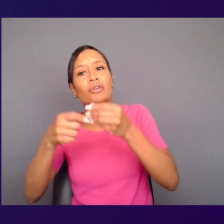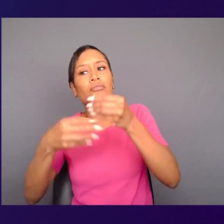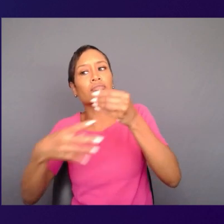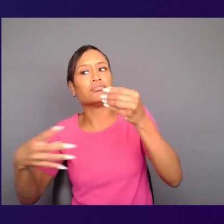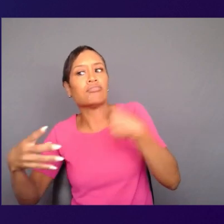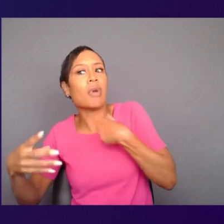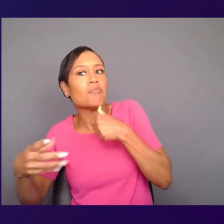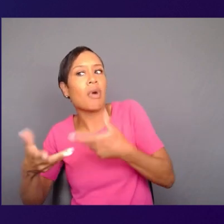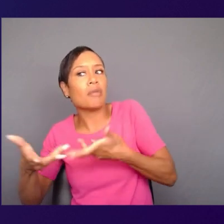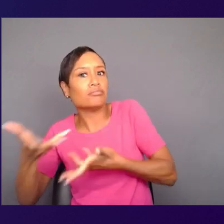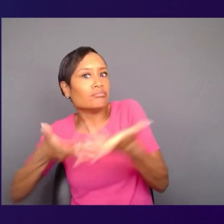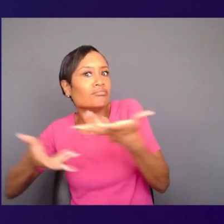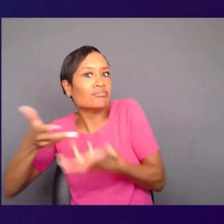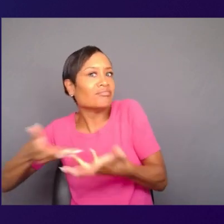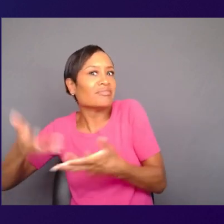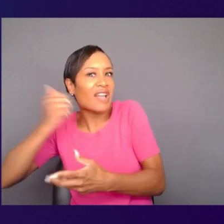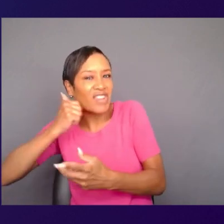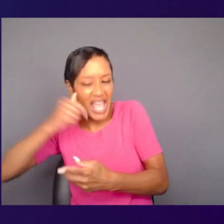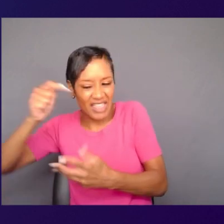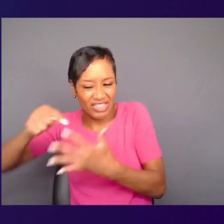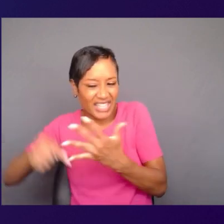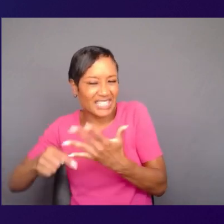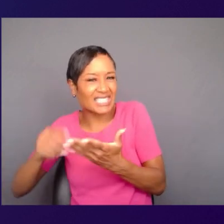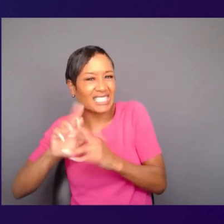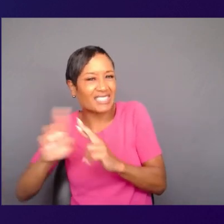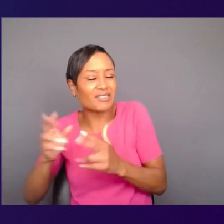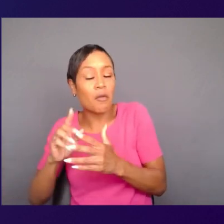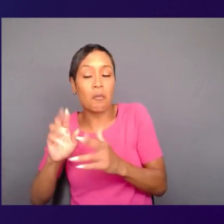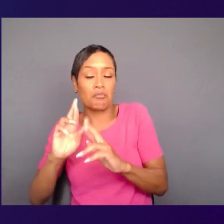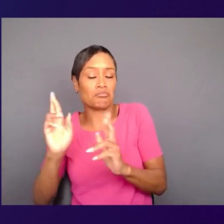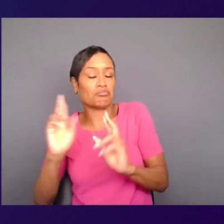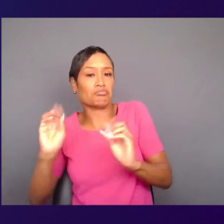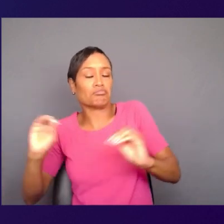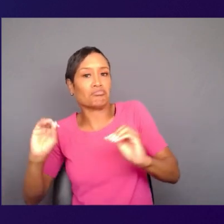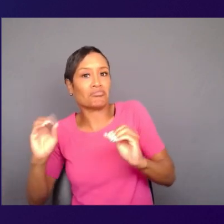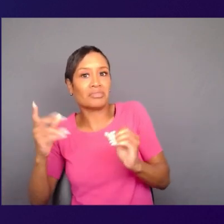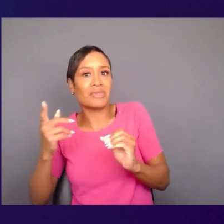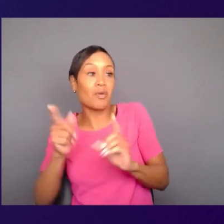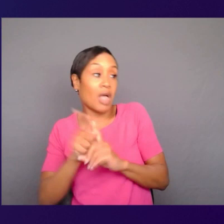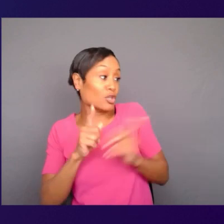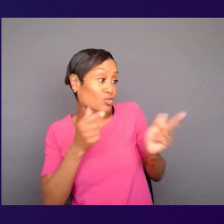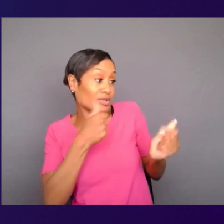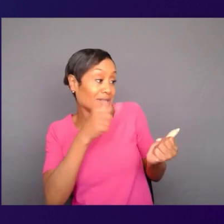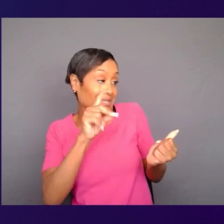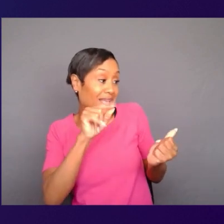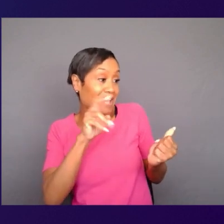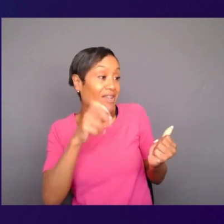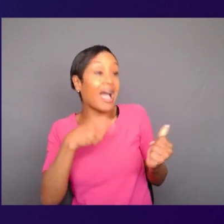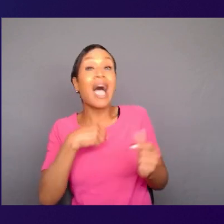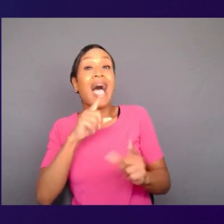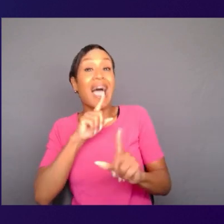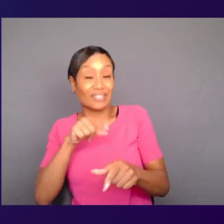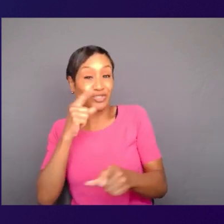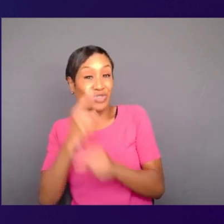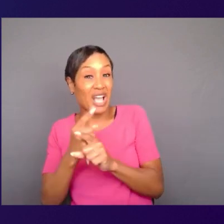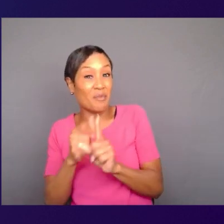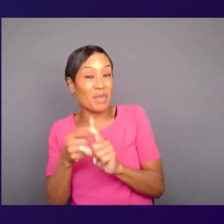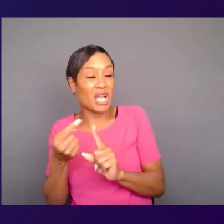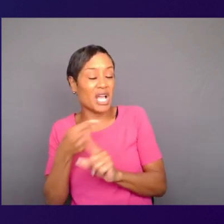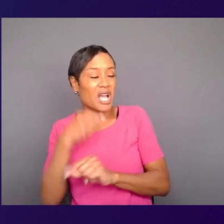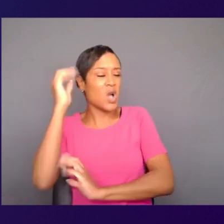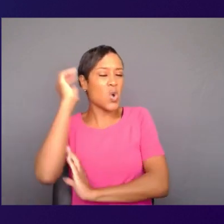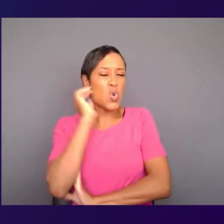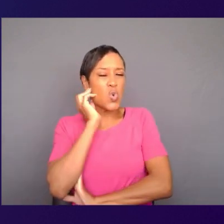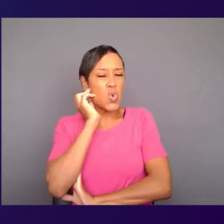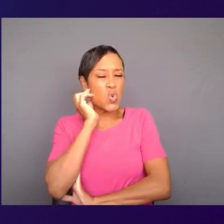with every day, and it's a chance to learn those. So you might, like you said, David, sometimes I got the question right, but you go back and say, wow, I really don't know